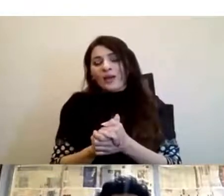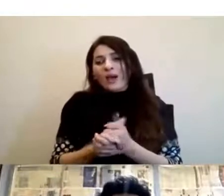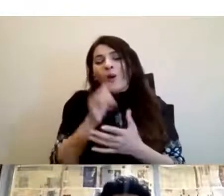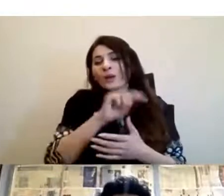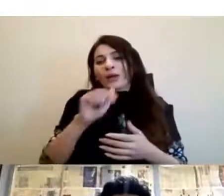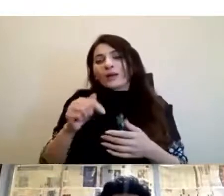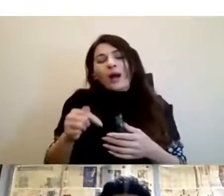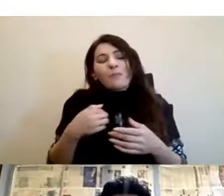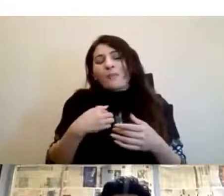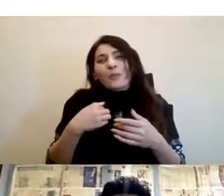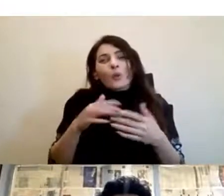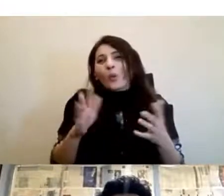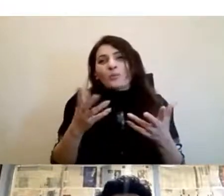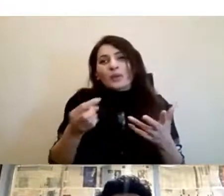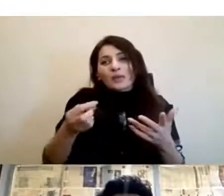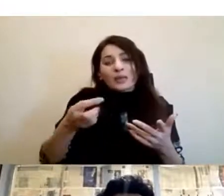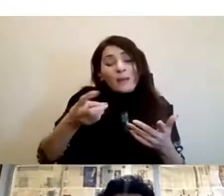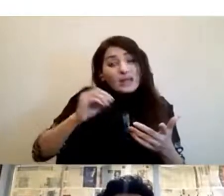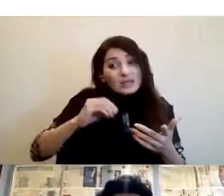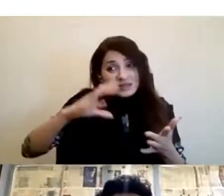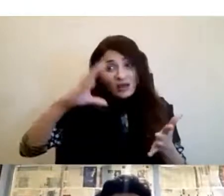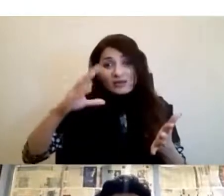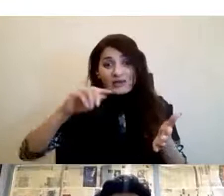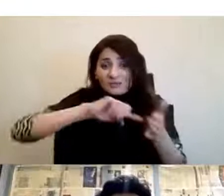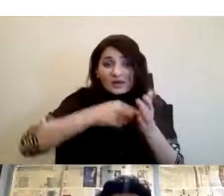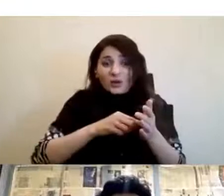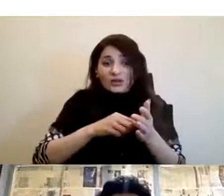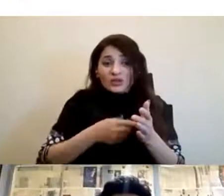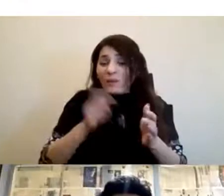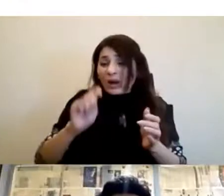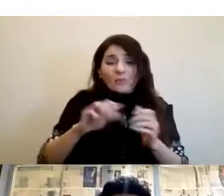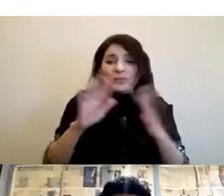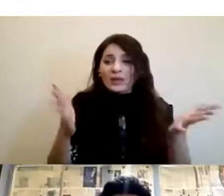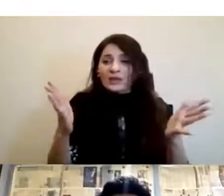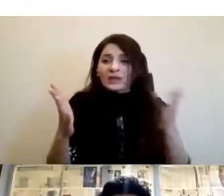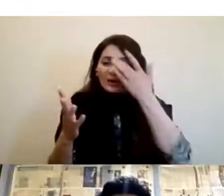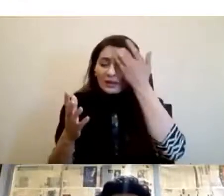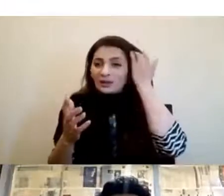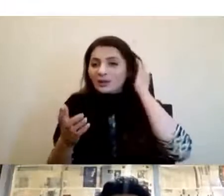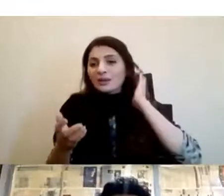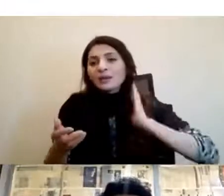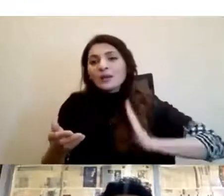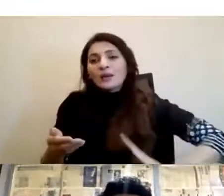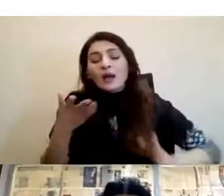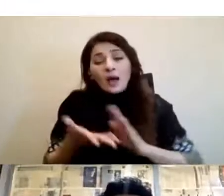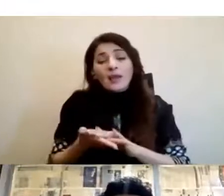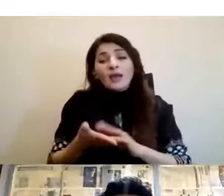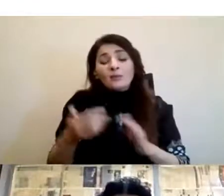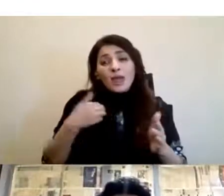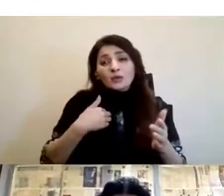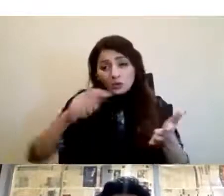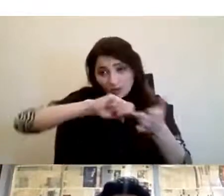using free and open source technology. Whatever screen reading software I am today using, that is free. We are using